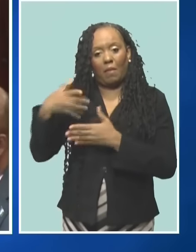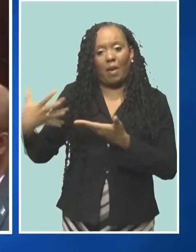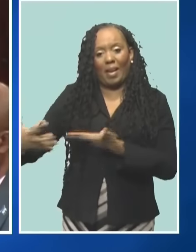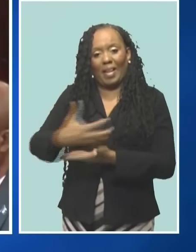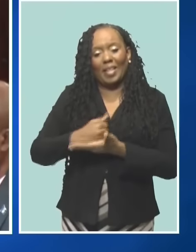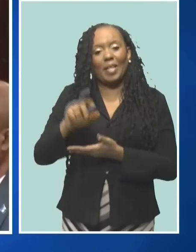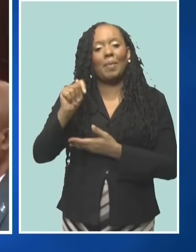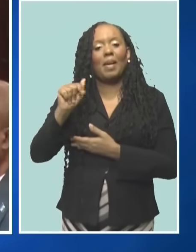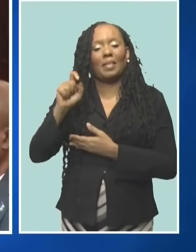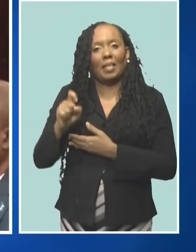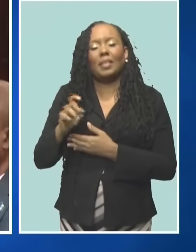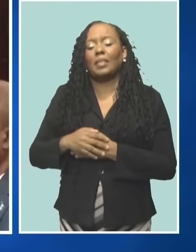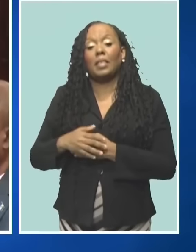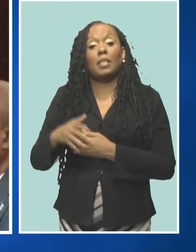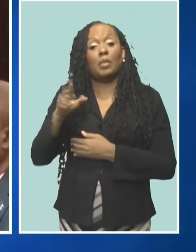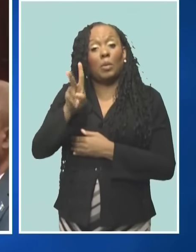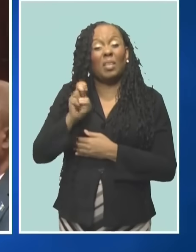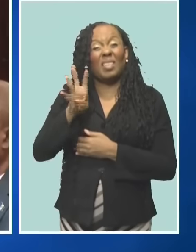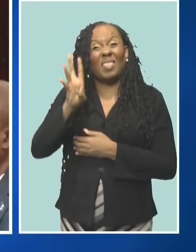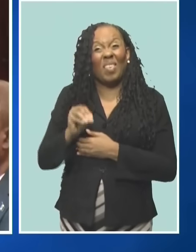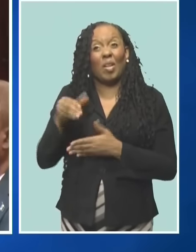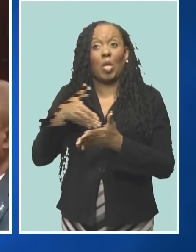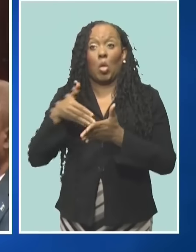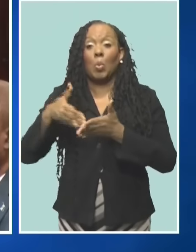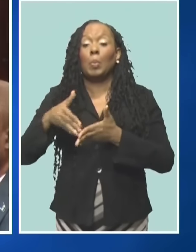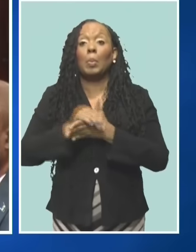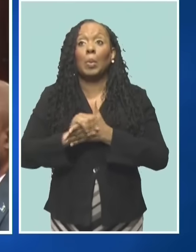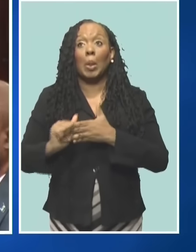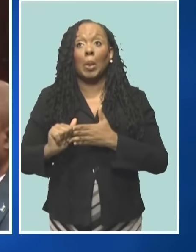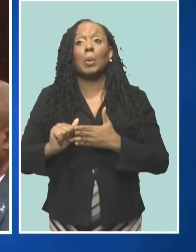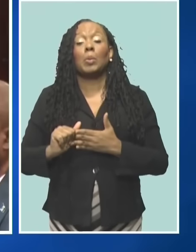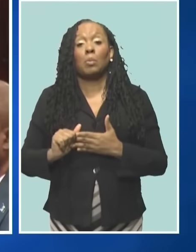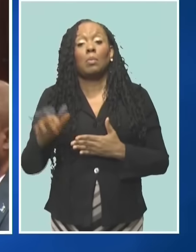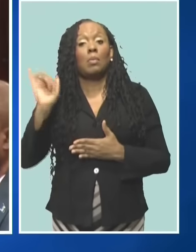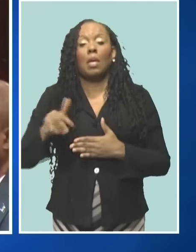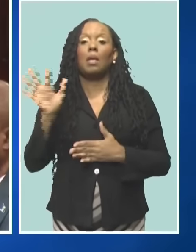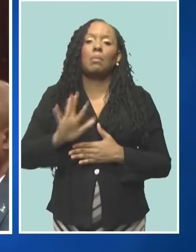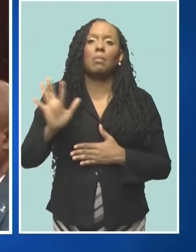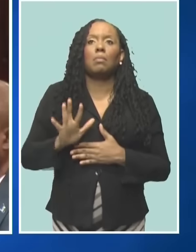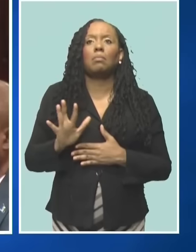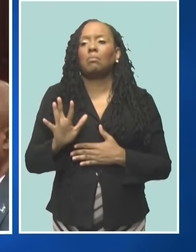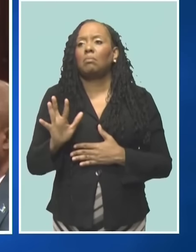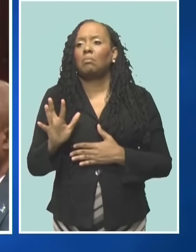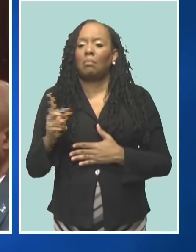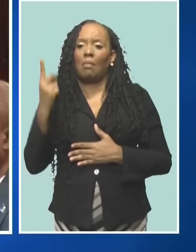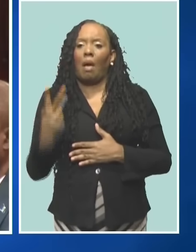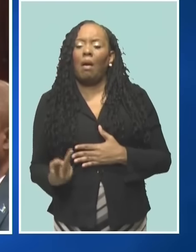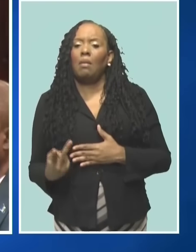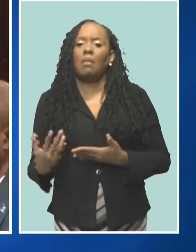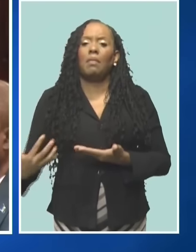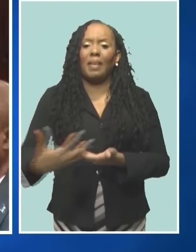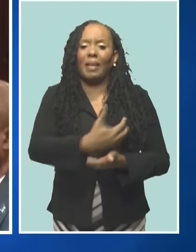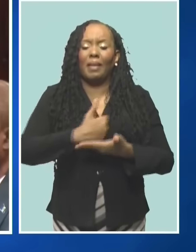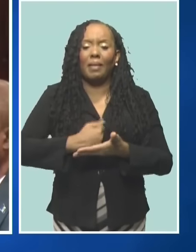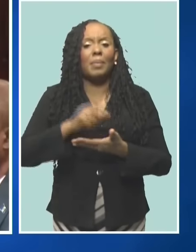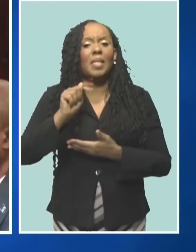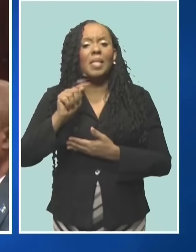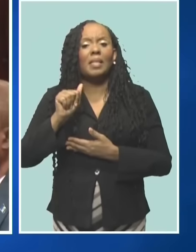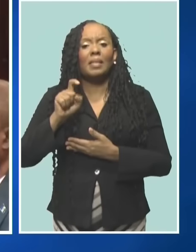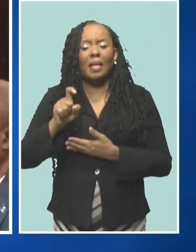So that getting $240 million is the equivalent of half of the income taxes that the government